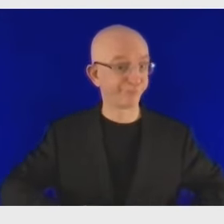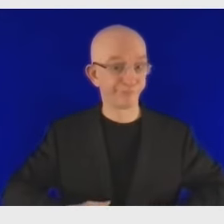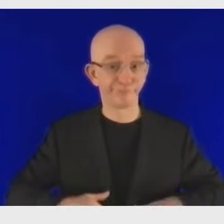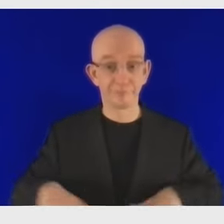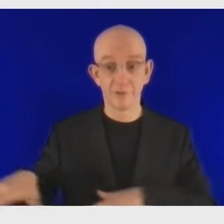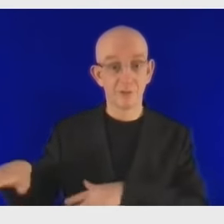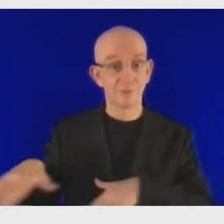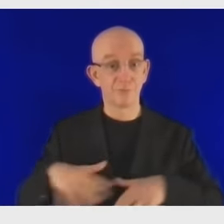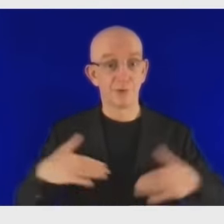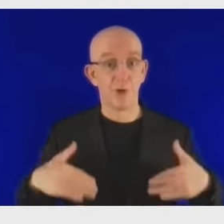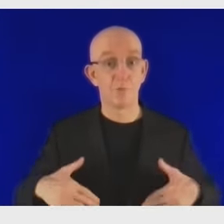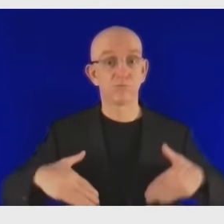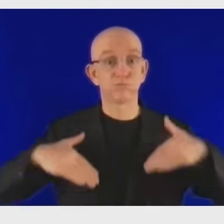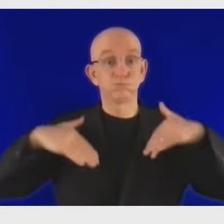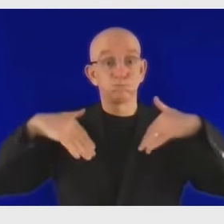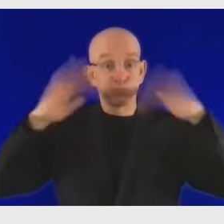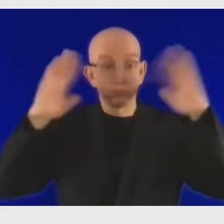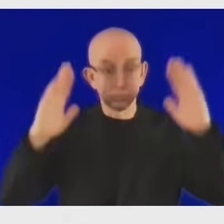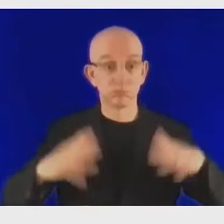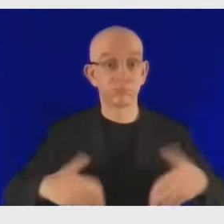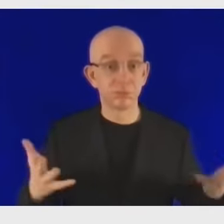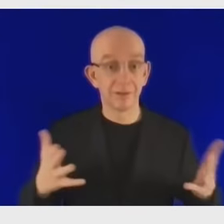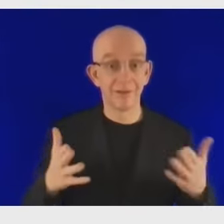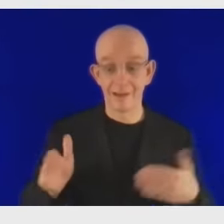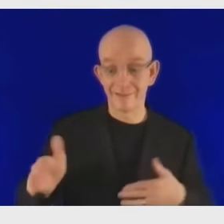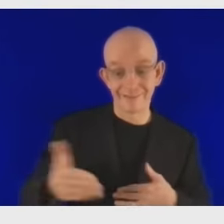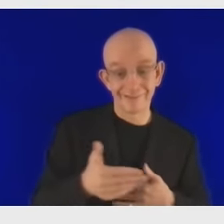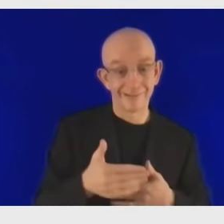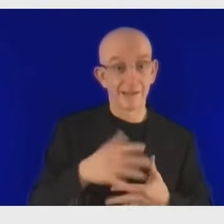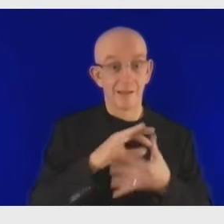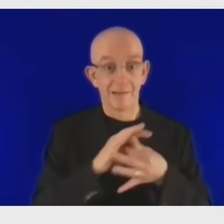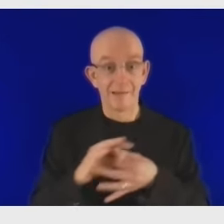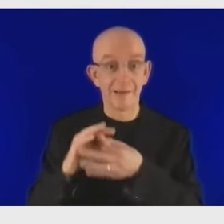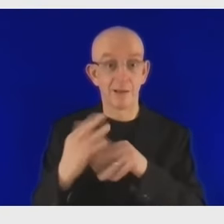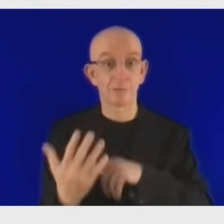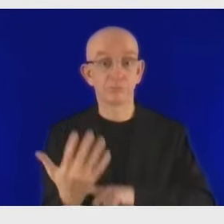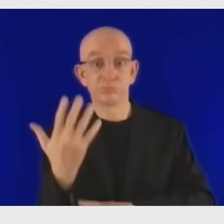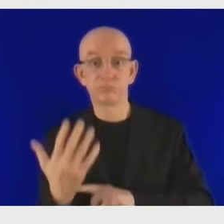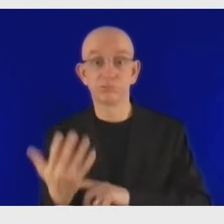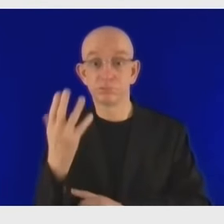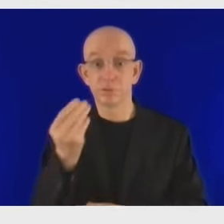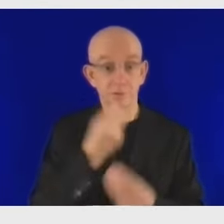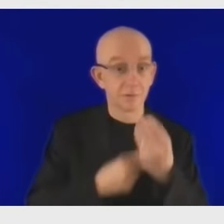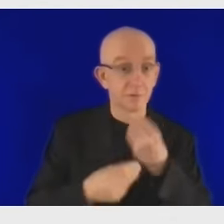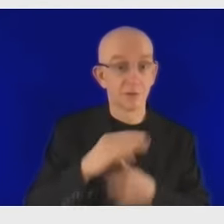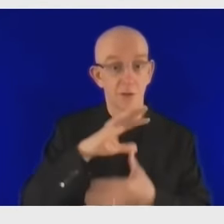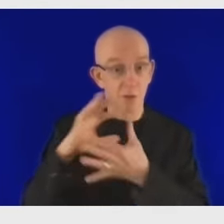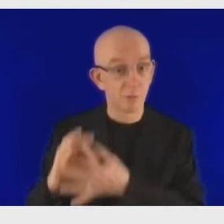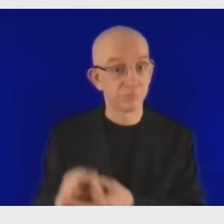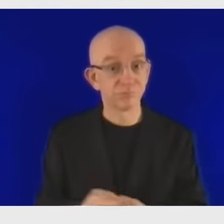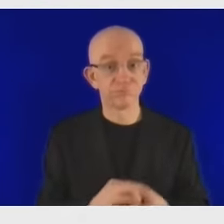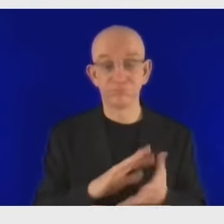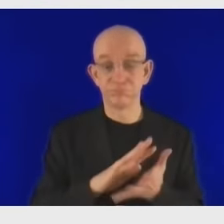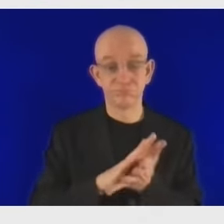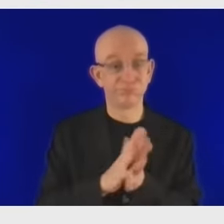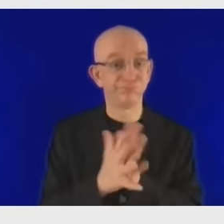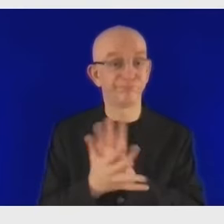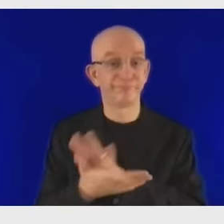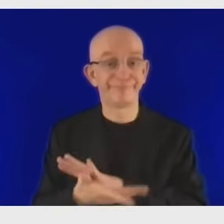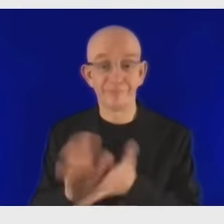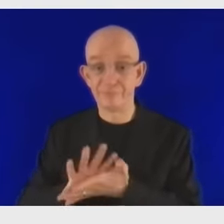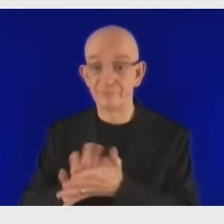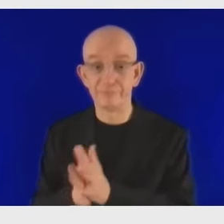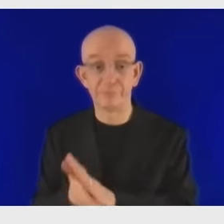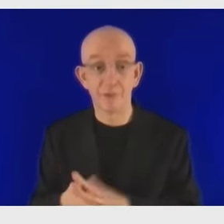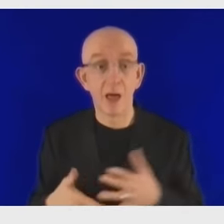trading. Our losses caused by climate change are permanent. Our changes are irreversible. And this